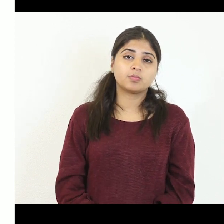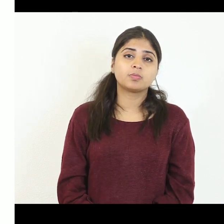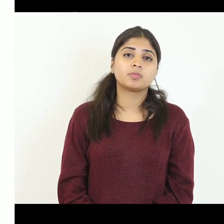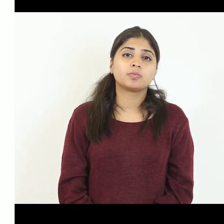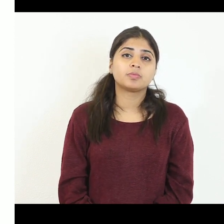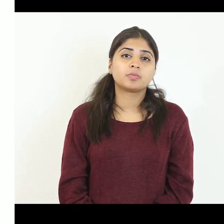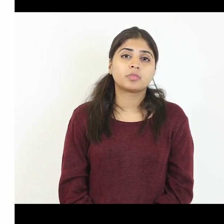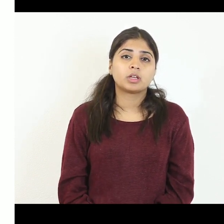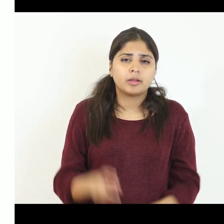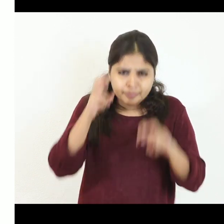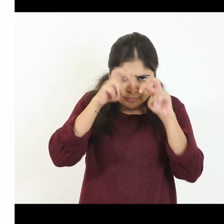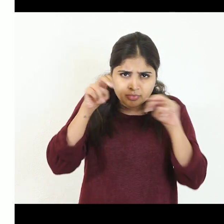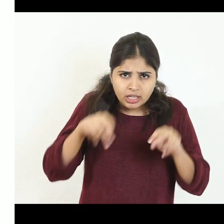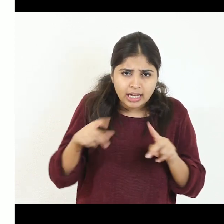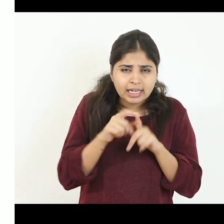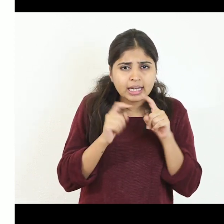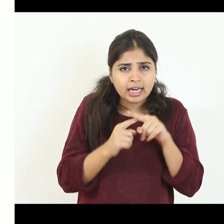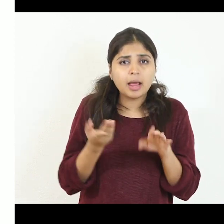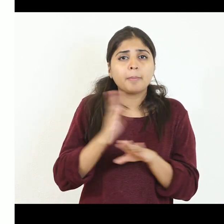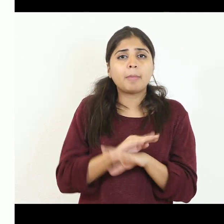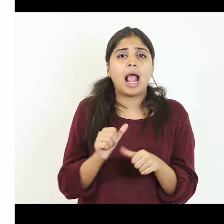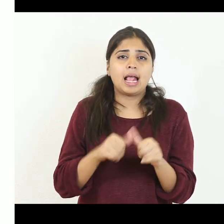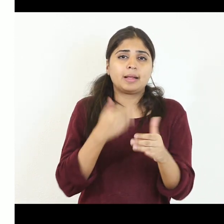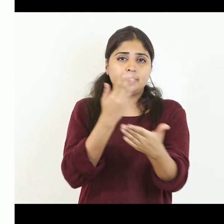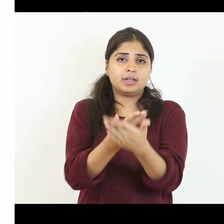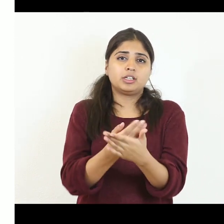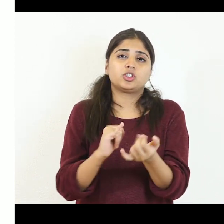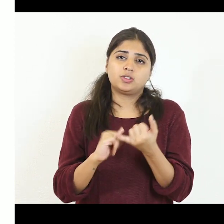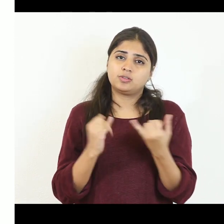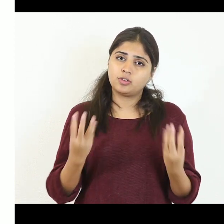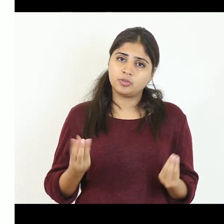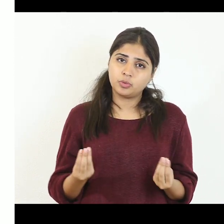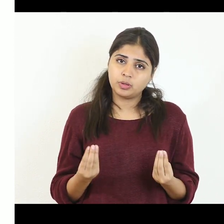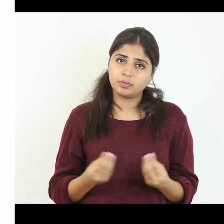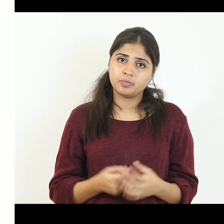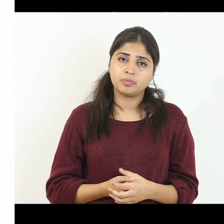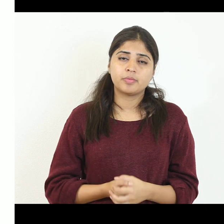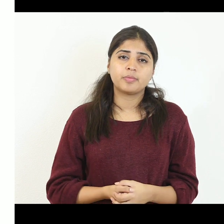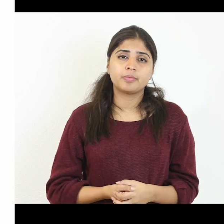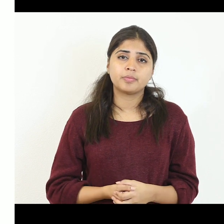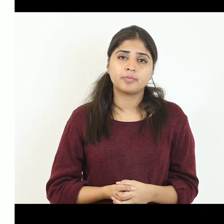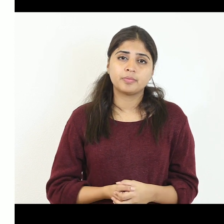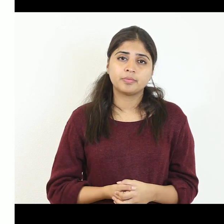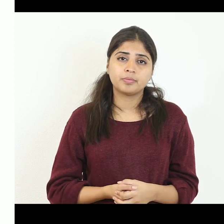Present the data in a useful format such as a graph or table.